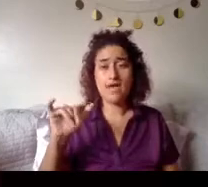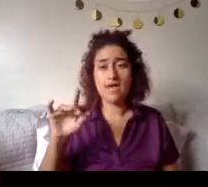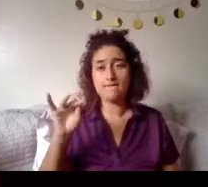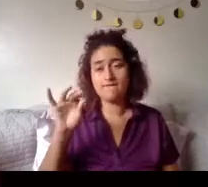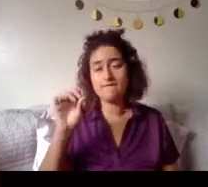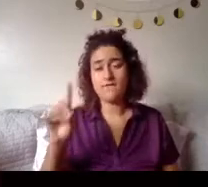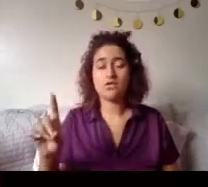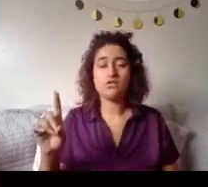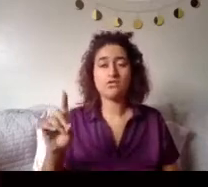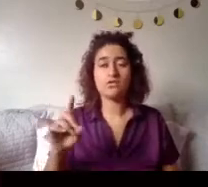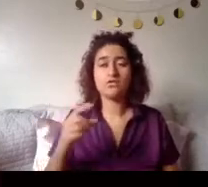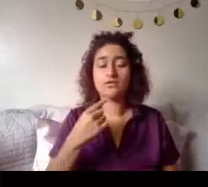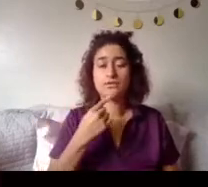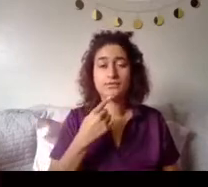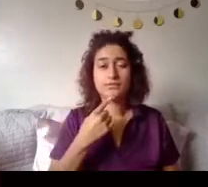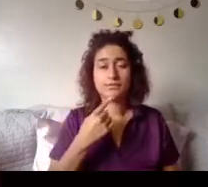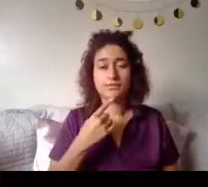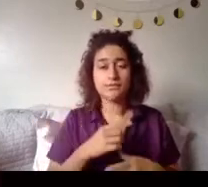actually